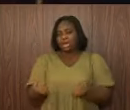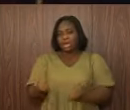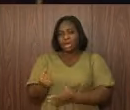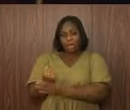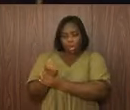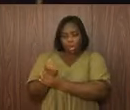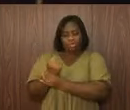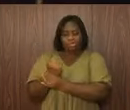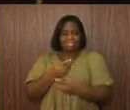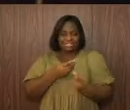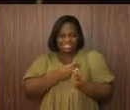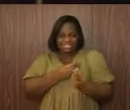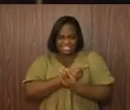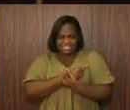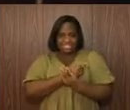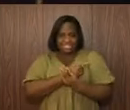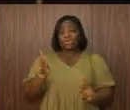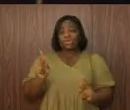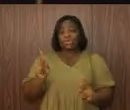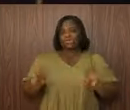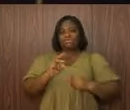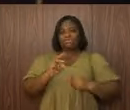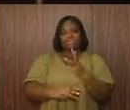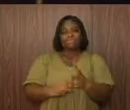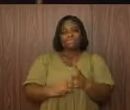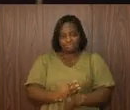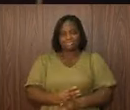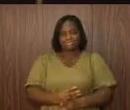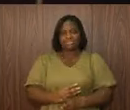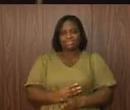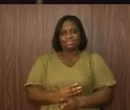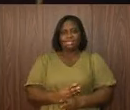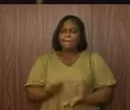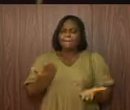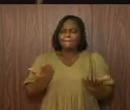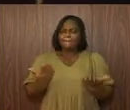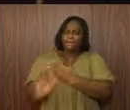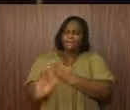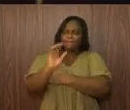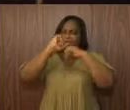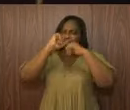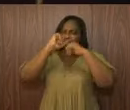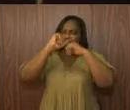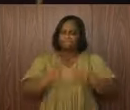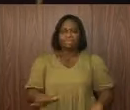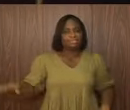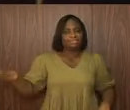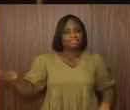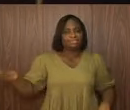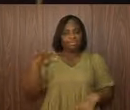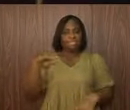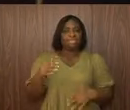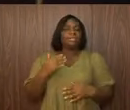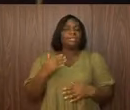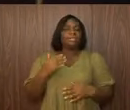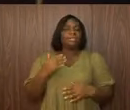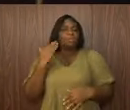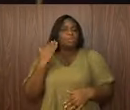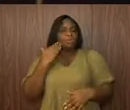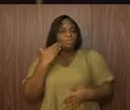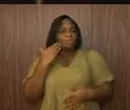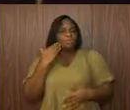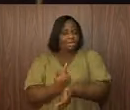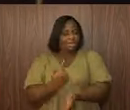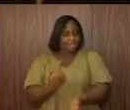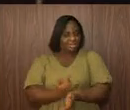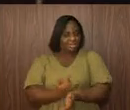all the peoples of the world. May God bless us all in our homeland, Ghana, and